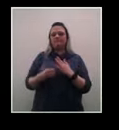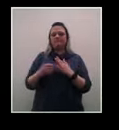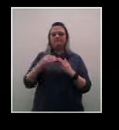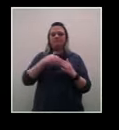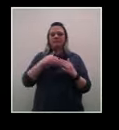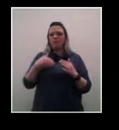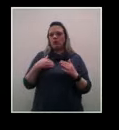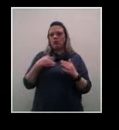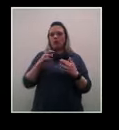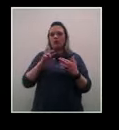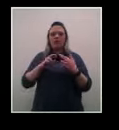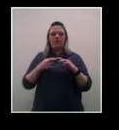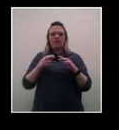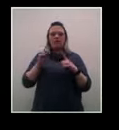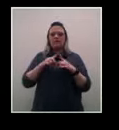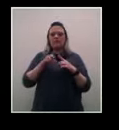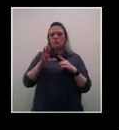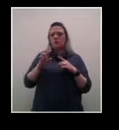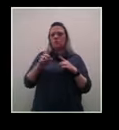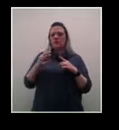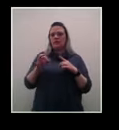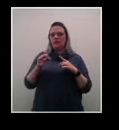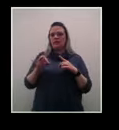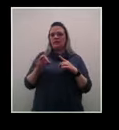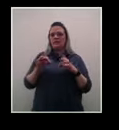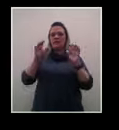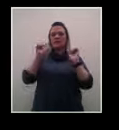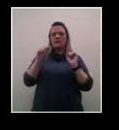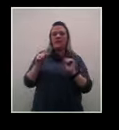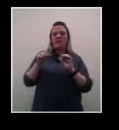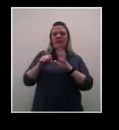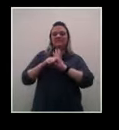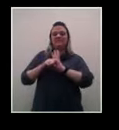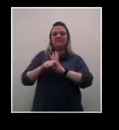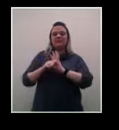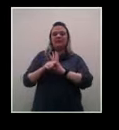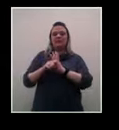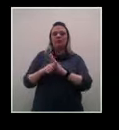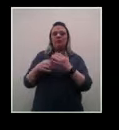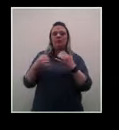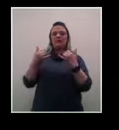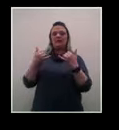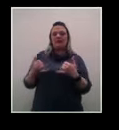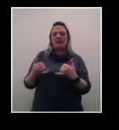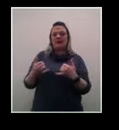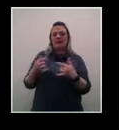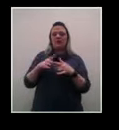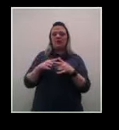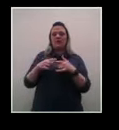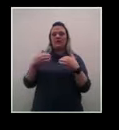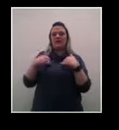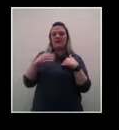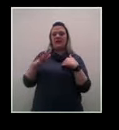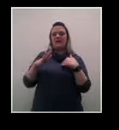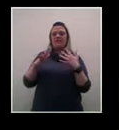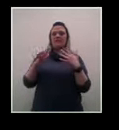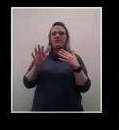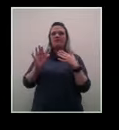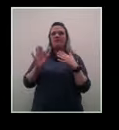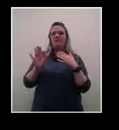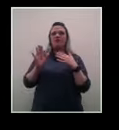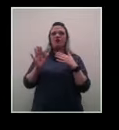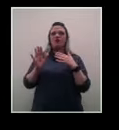to COVID-19, can they take a sample now and have their loved one tested down the road when tests more